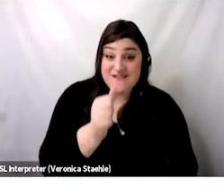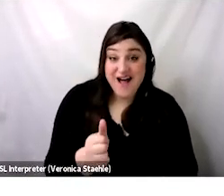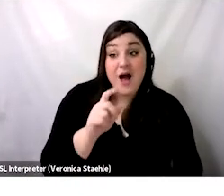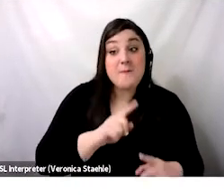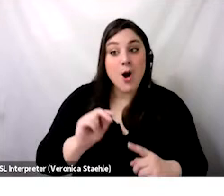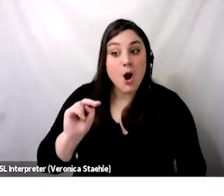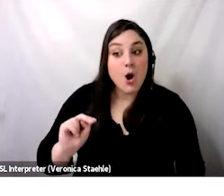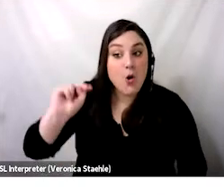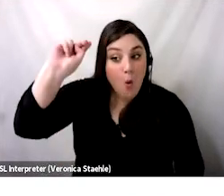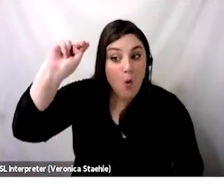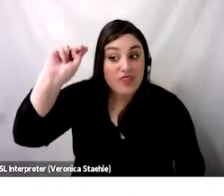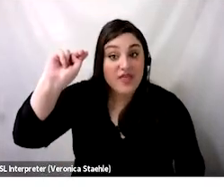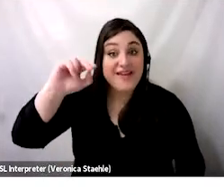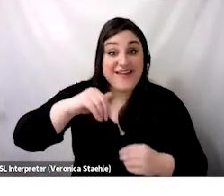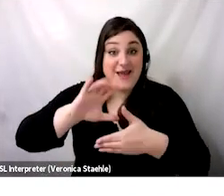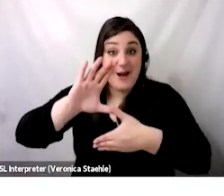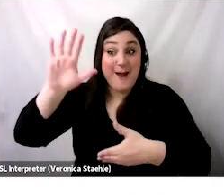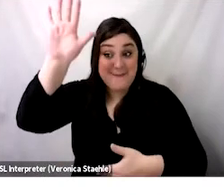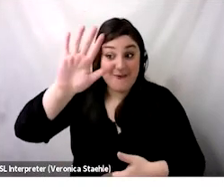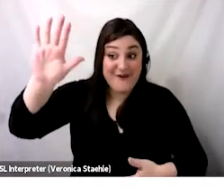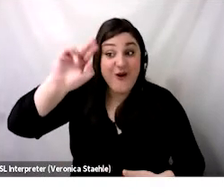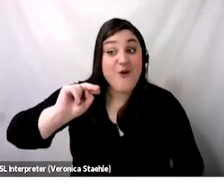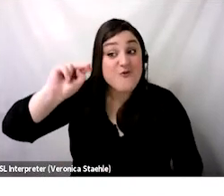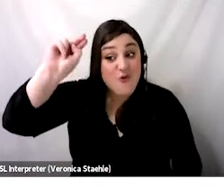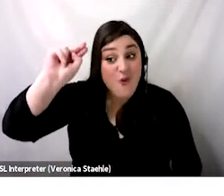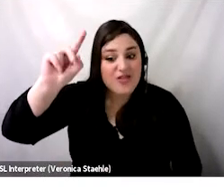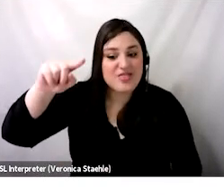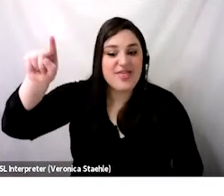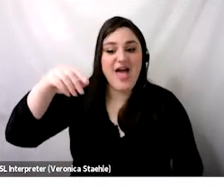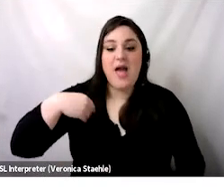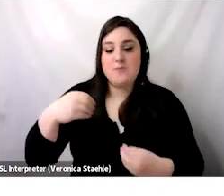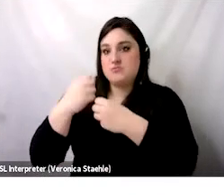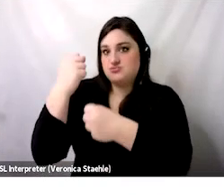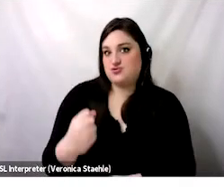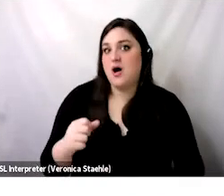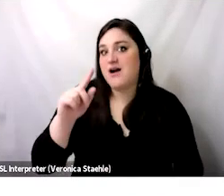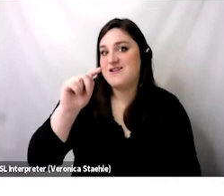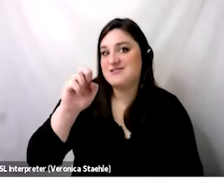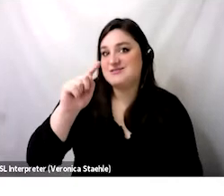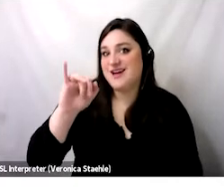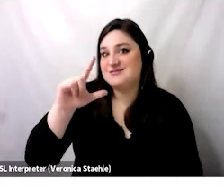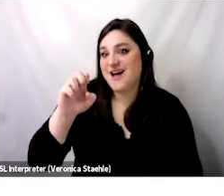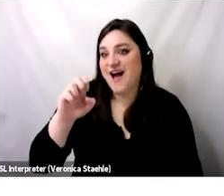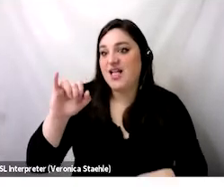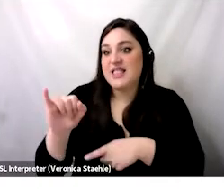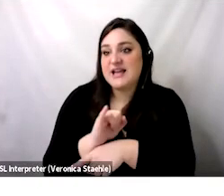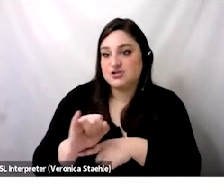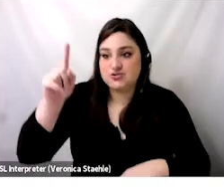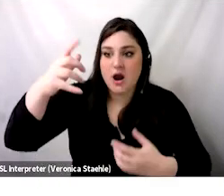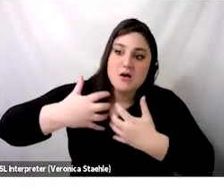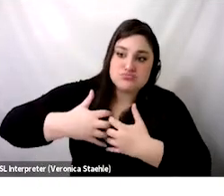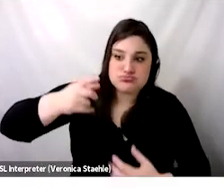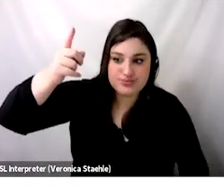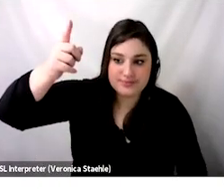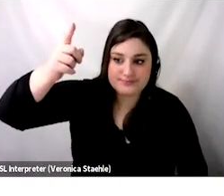cotton in the textile industry. The South had the crops and the labor, but it was Britain